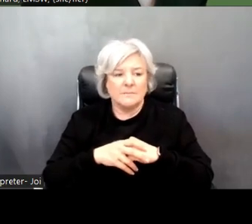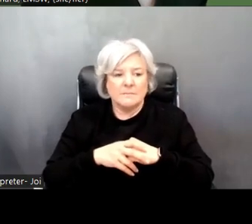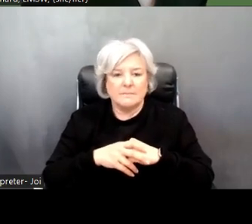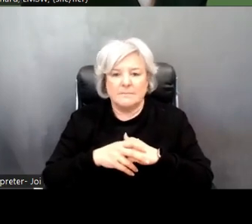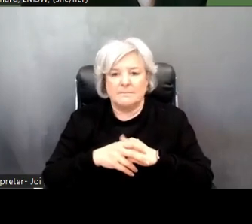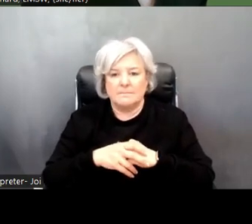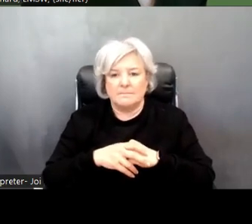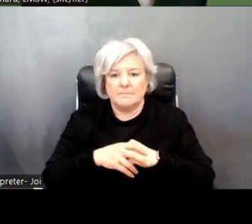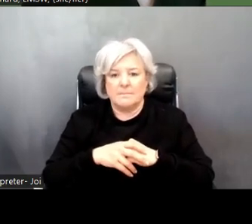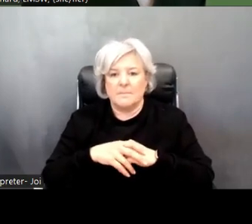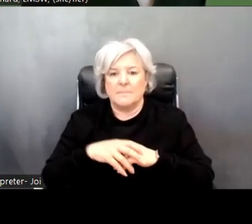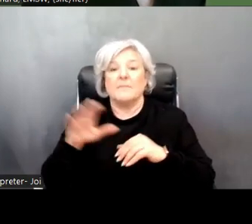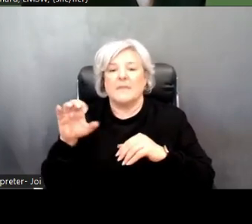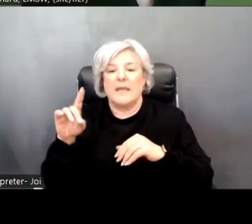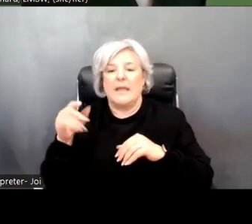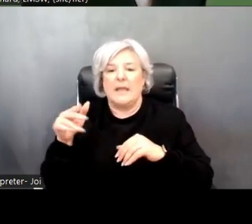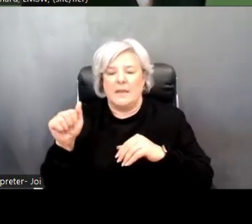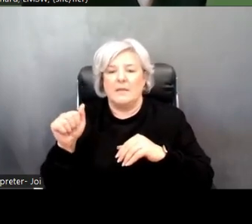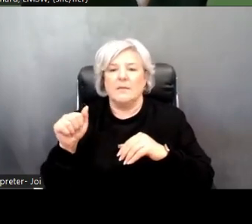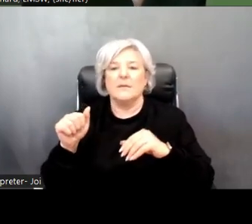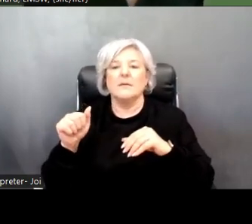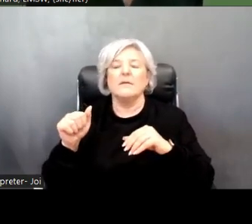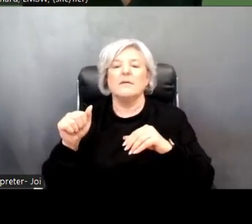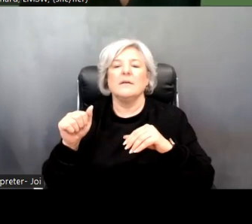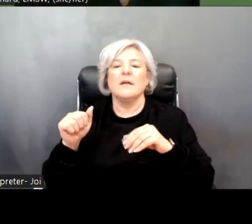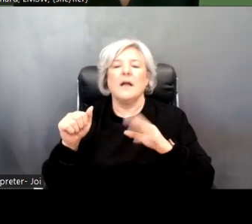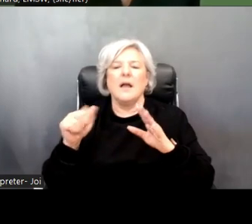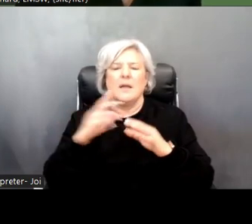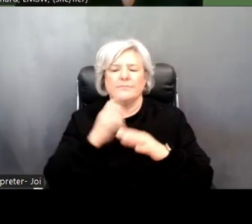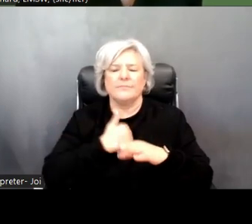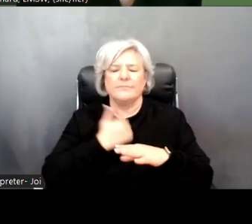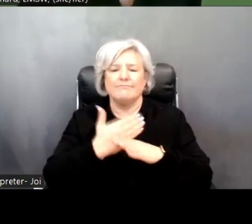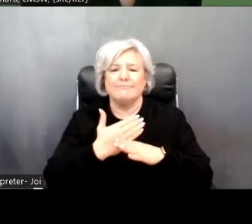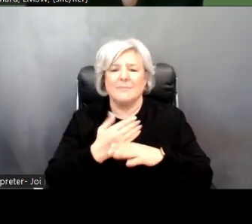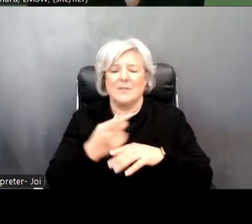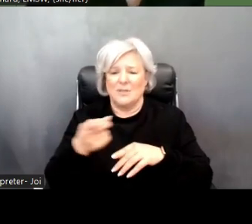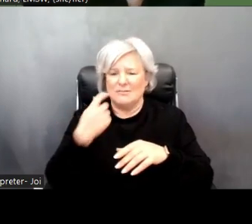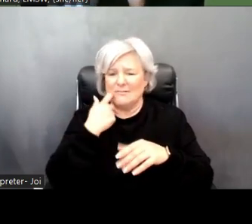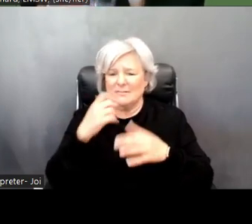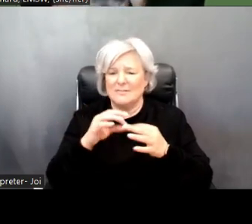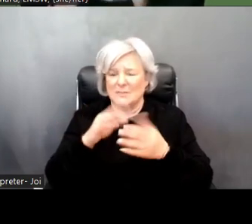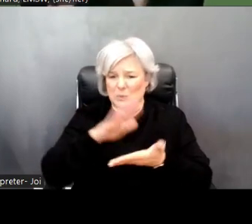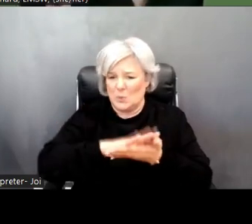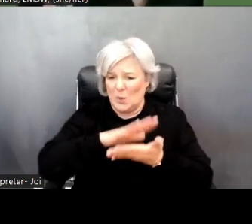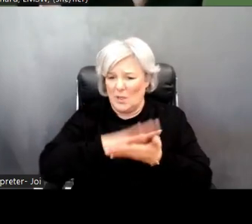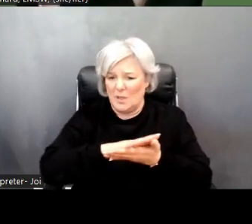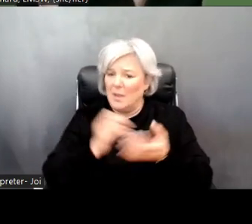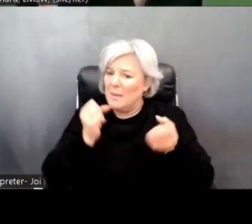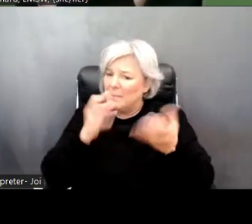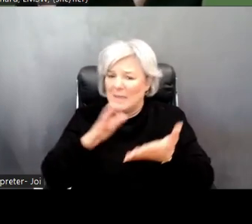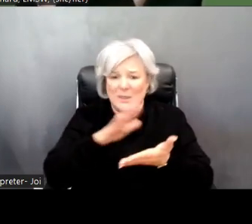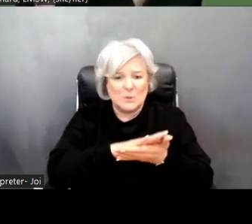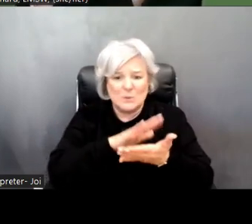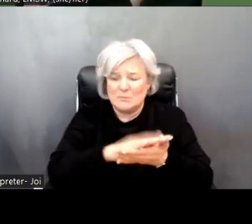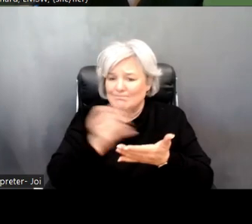And Does it Lisa, feel like- one person, I'm sorry to interrupt. Go ahead. Schools that don't understand the changes